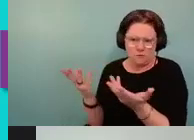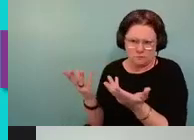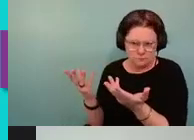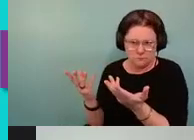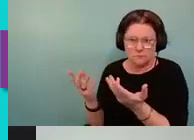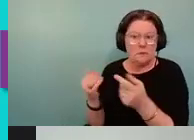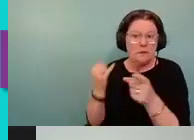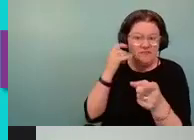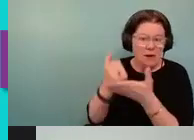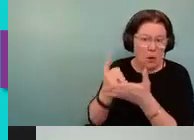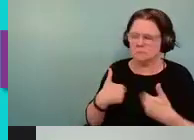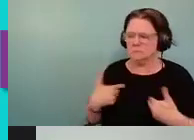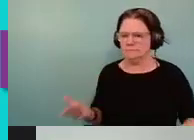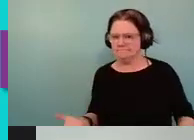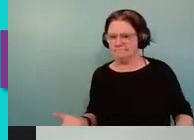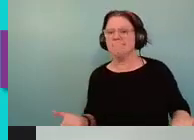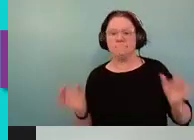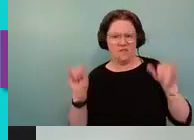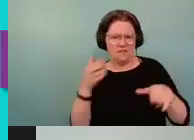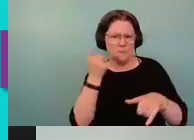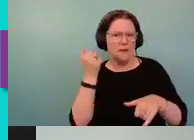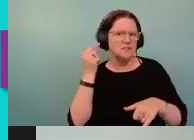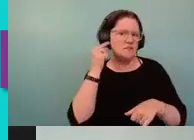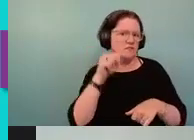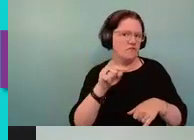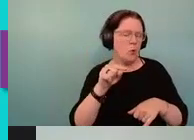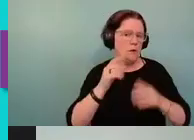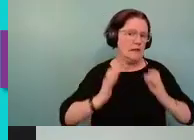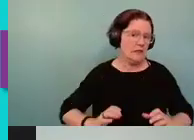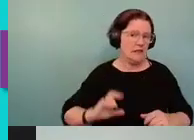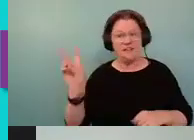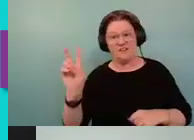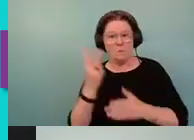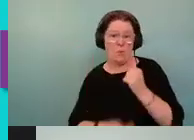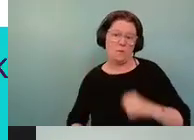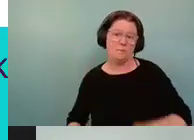whatever's needed, and that's best for the client and the victim.